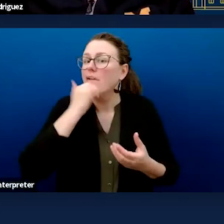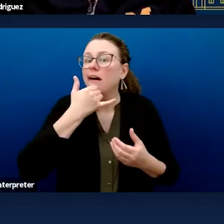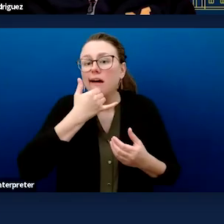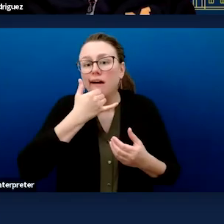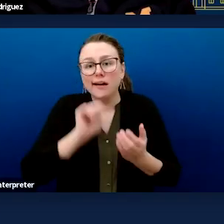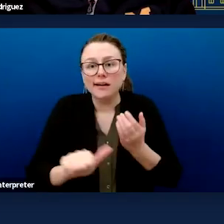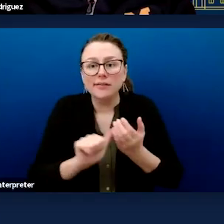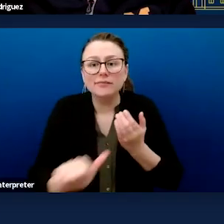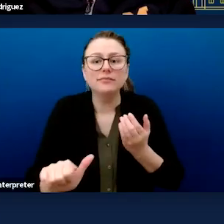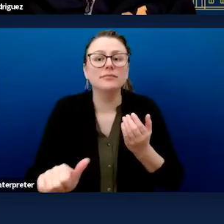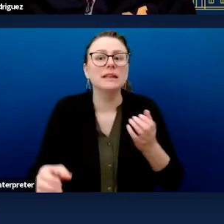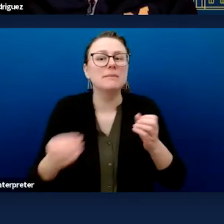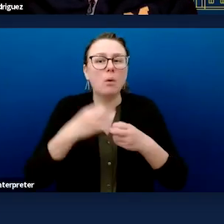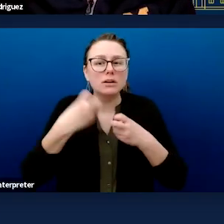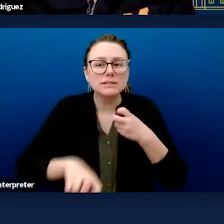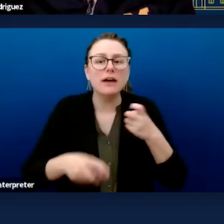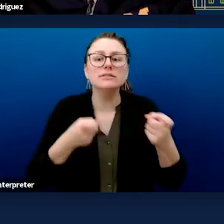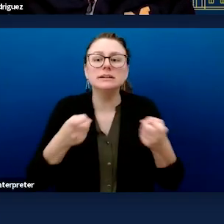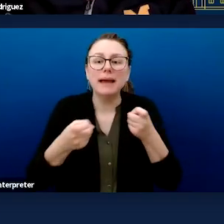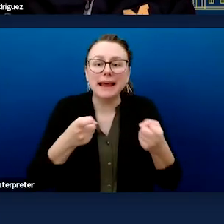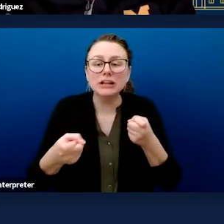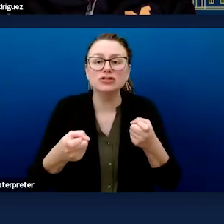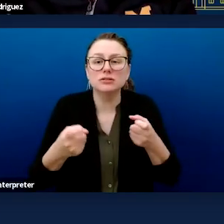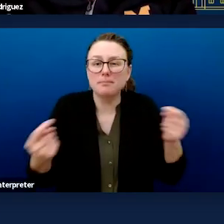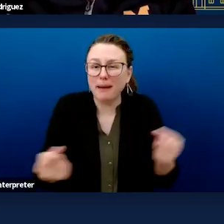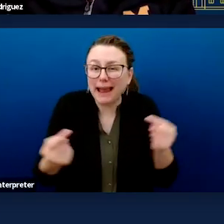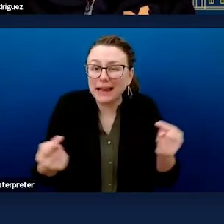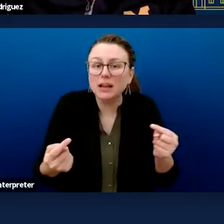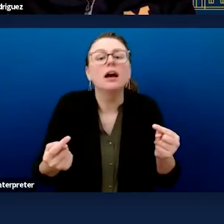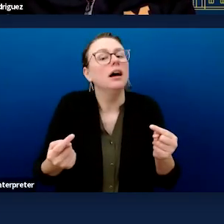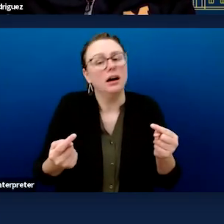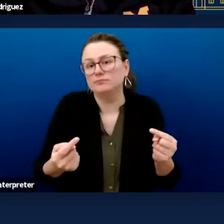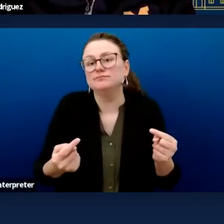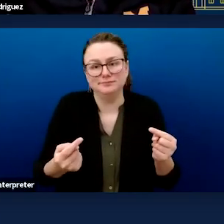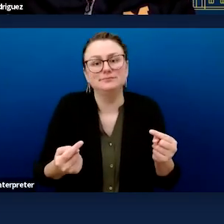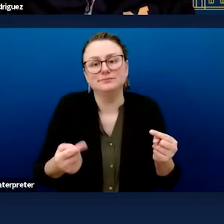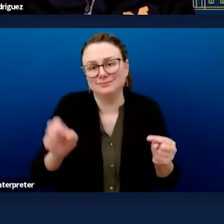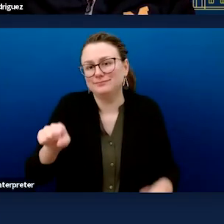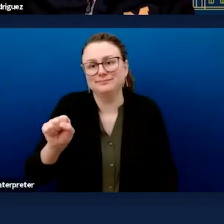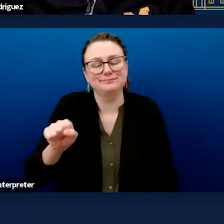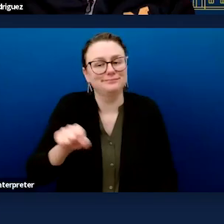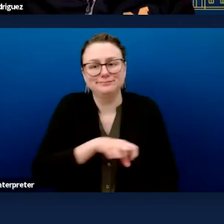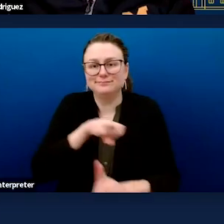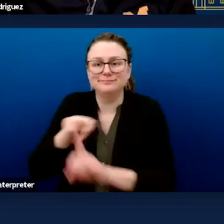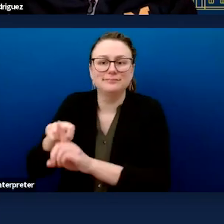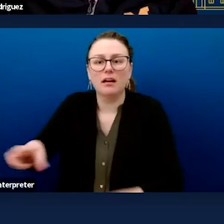getting harder to manage their bowels and they're in constant pain, then this is where the colostomy sort of like is brought up.